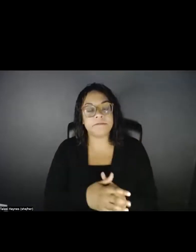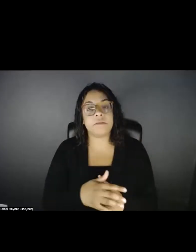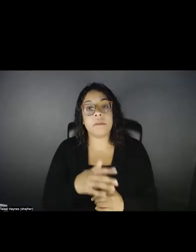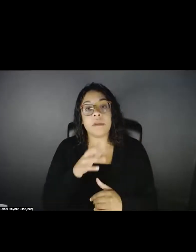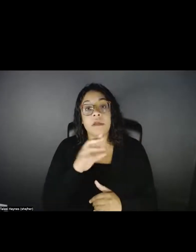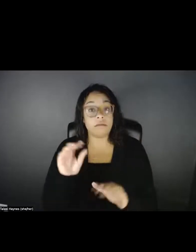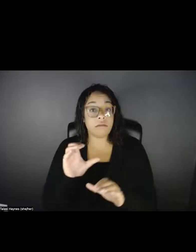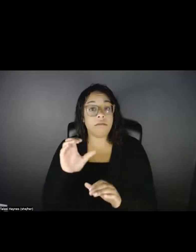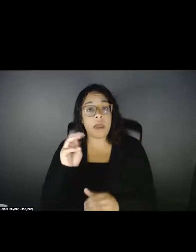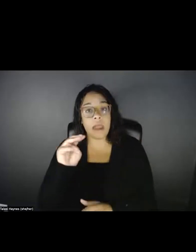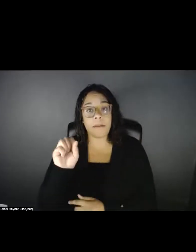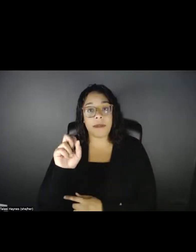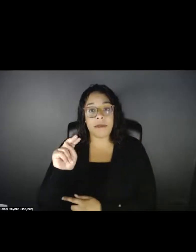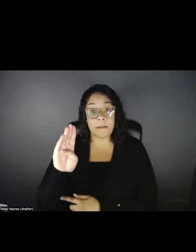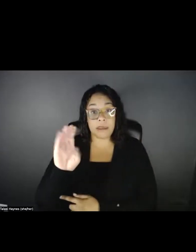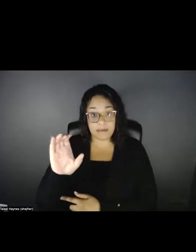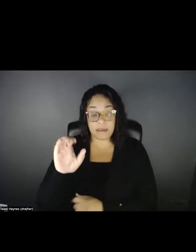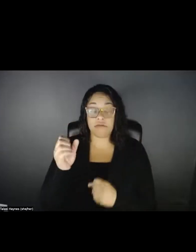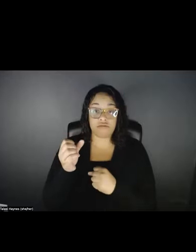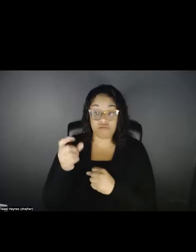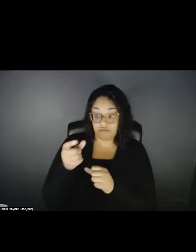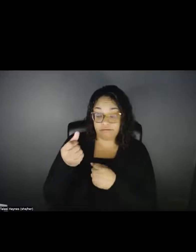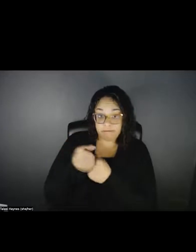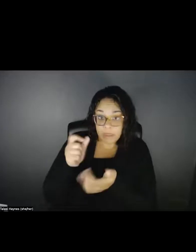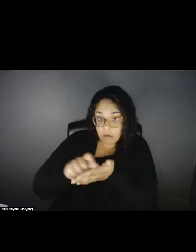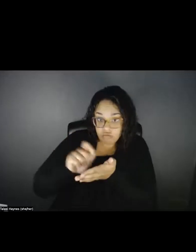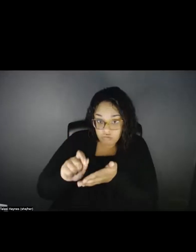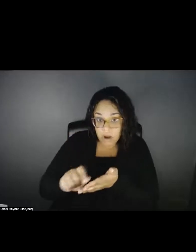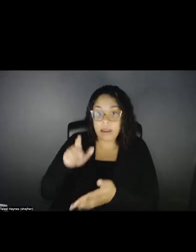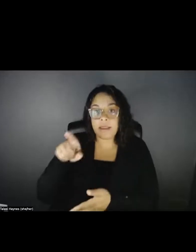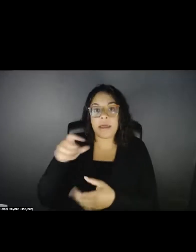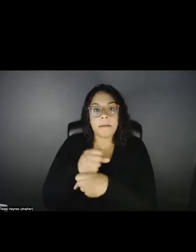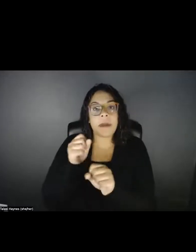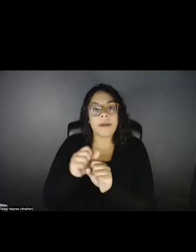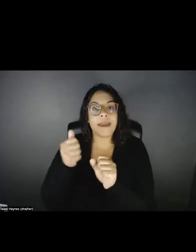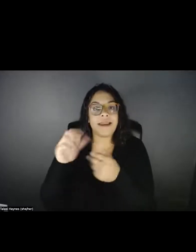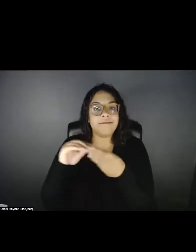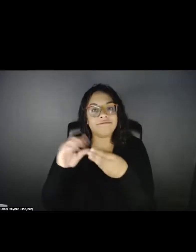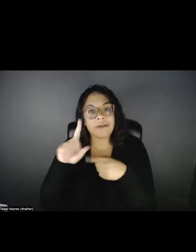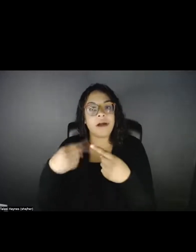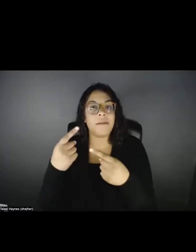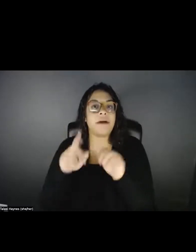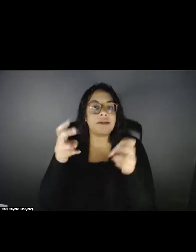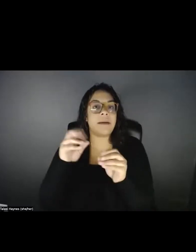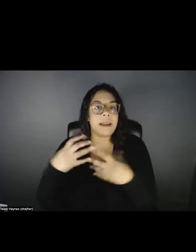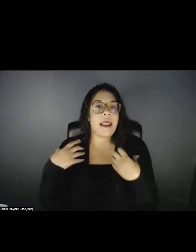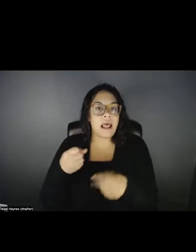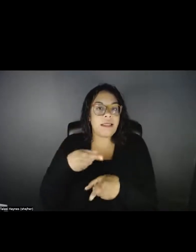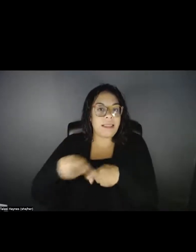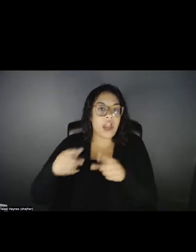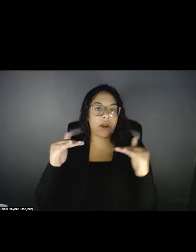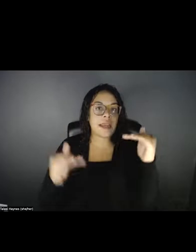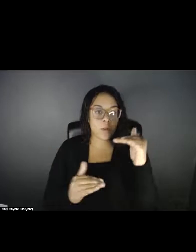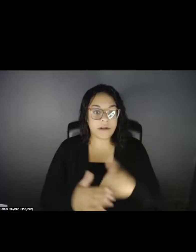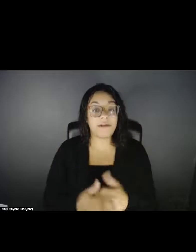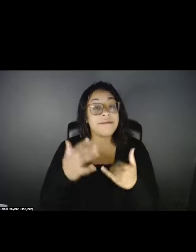MSNBC, writing on topics related to inequities in healthcare. So let's give a warm and loving